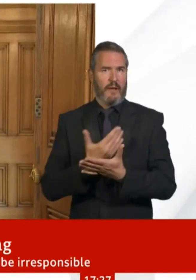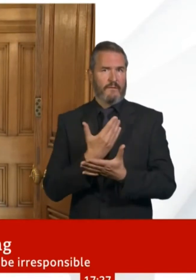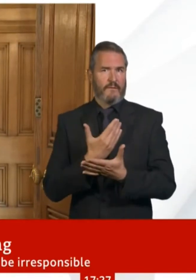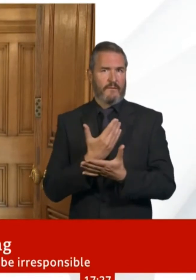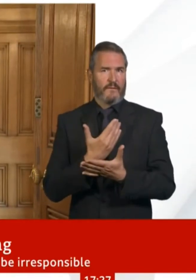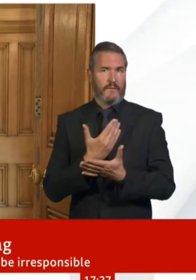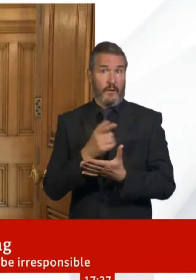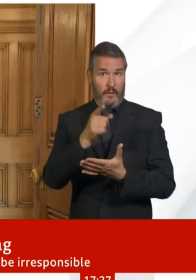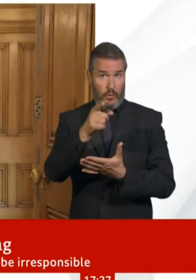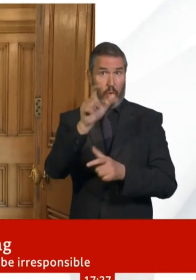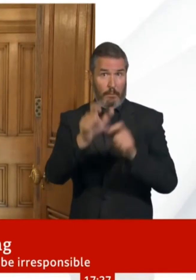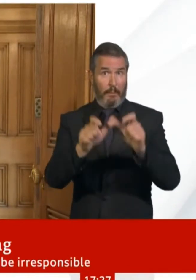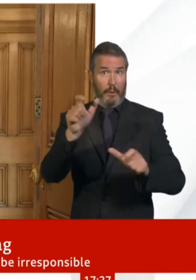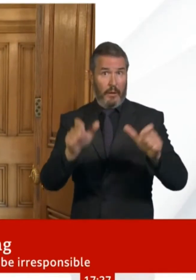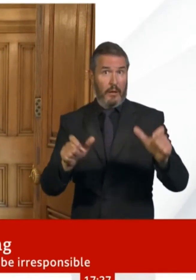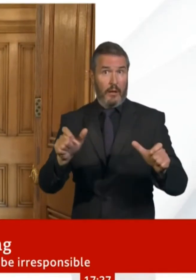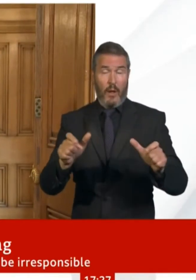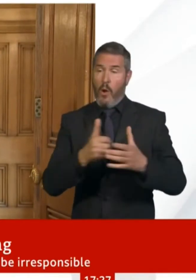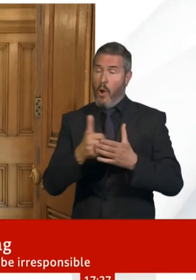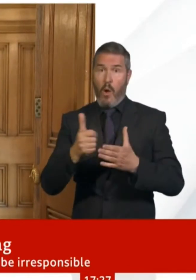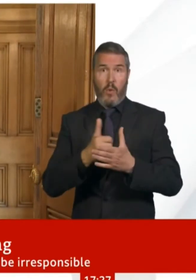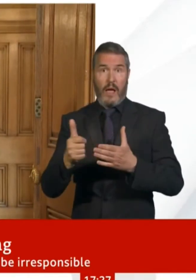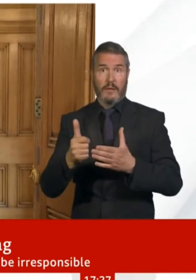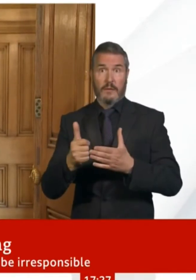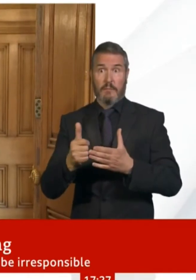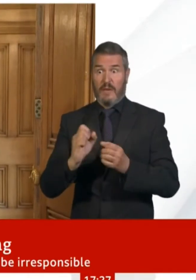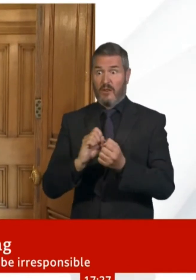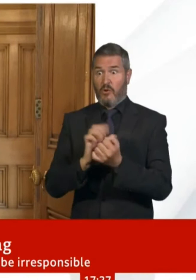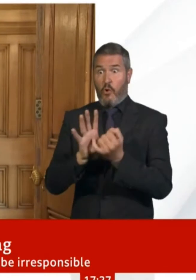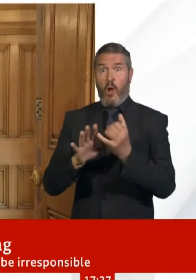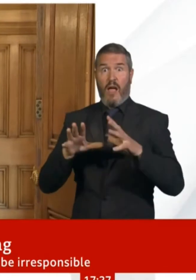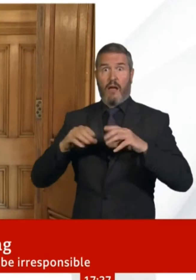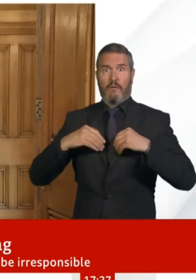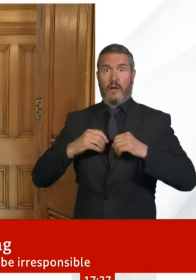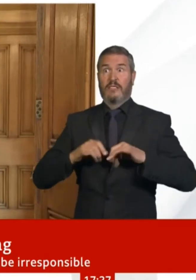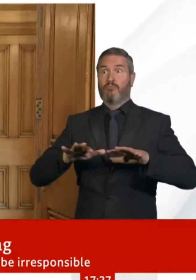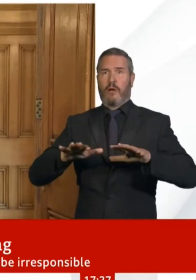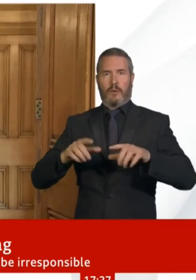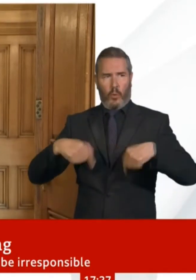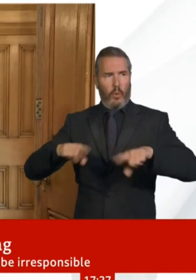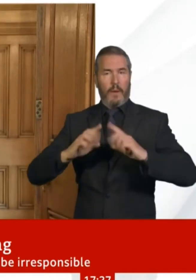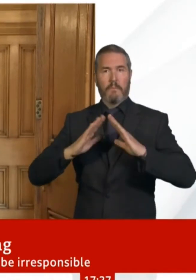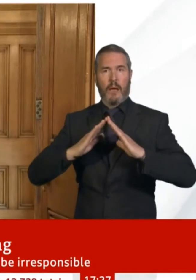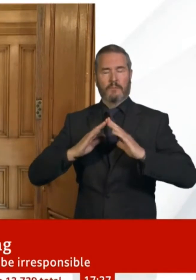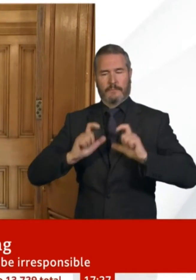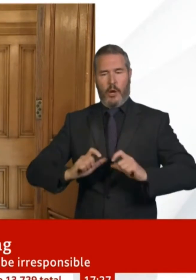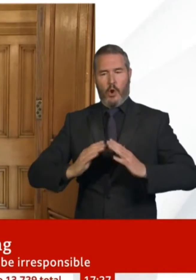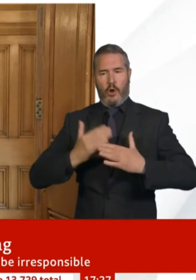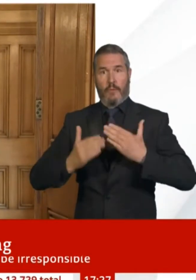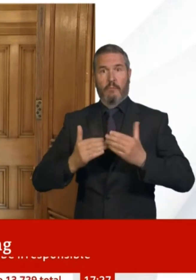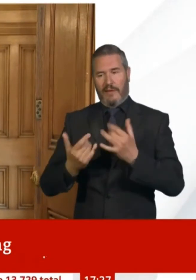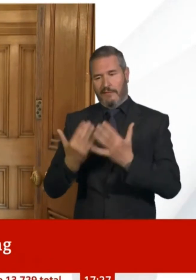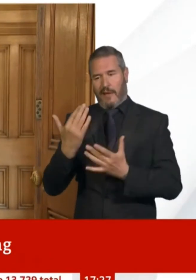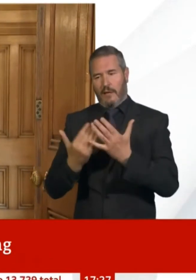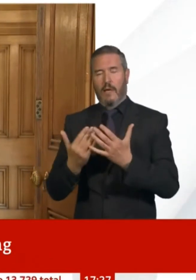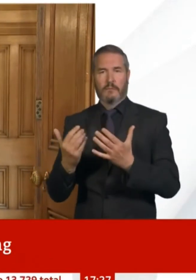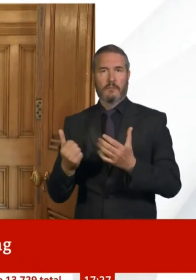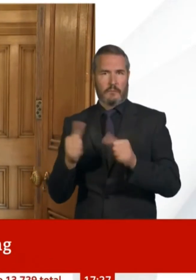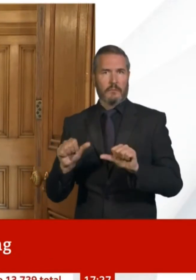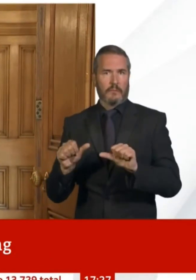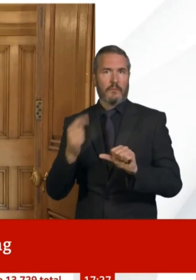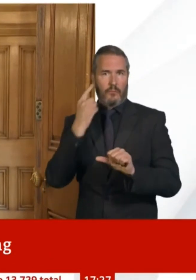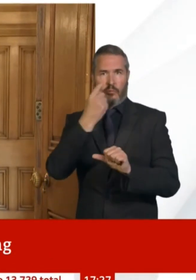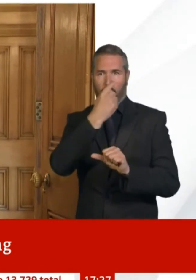very effective in doing is denying coronavirus, the means to spread. And of course, we know that the data shows very clearly that those who